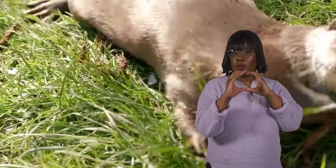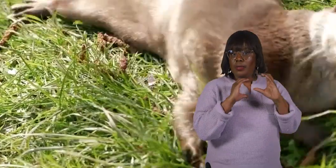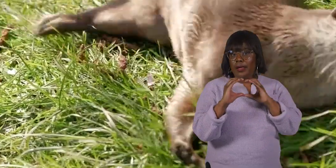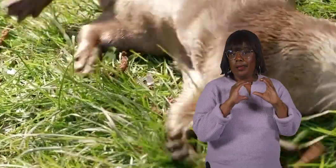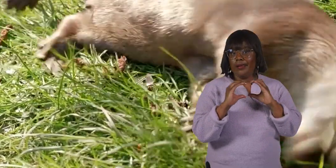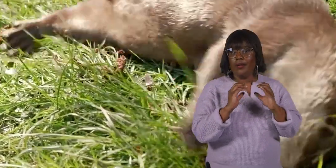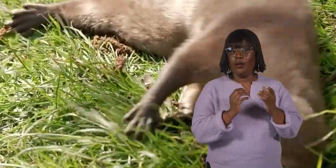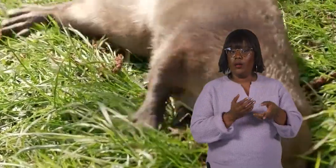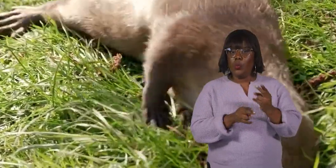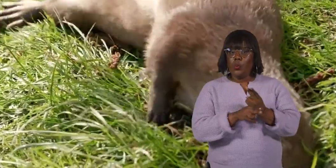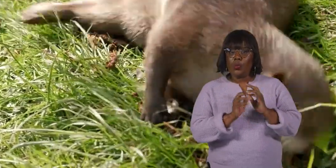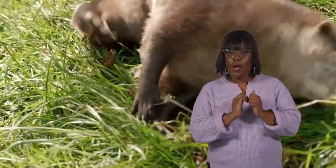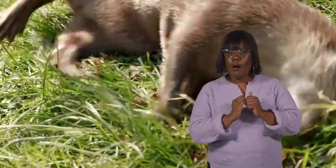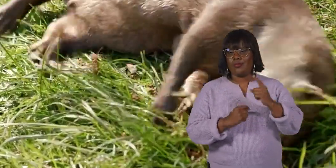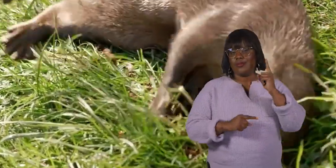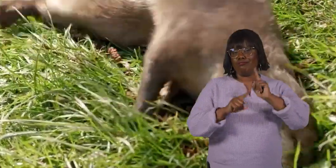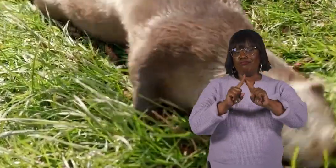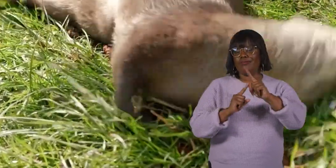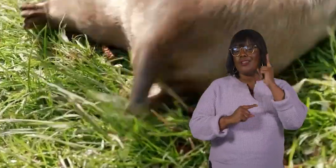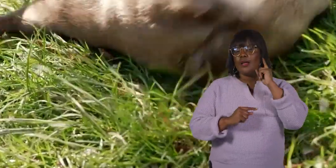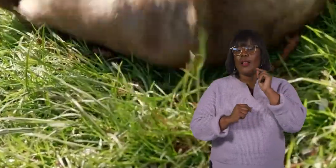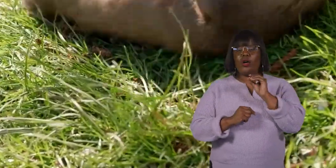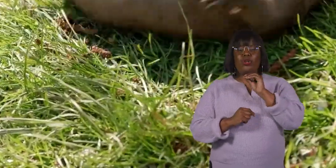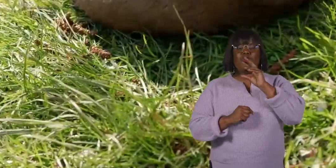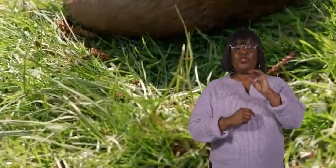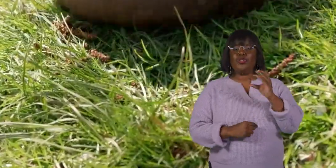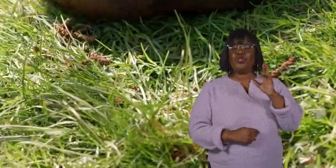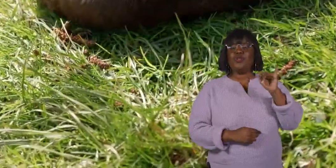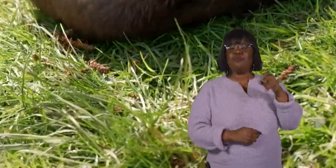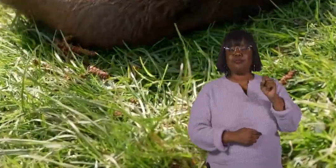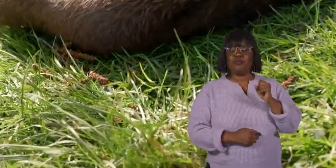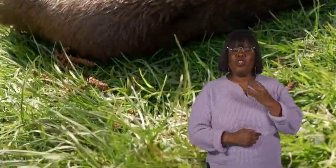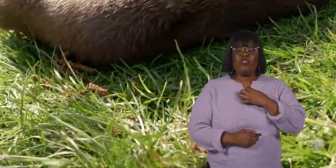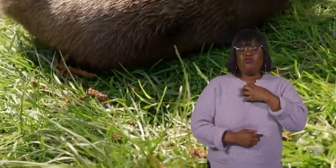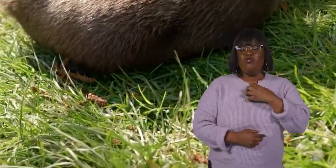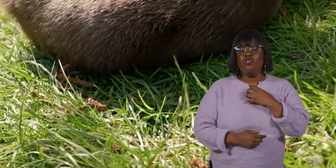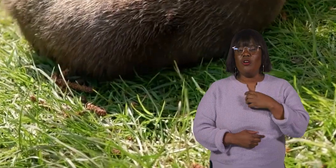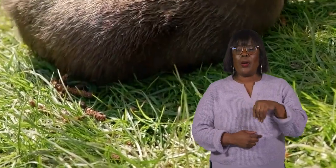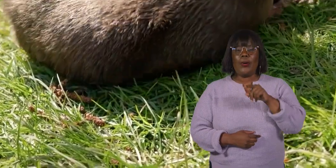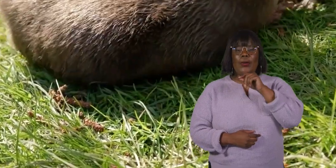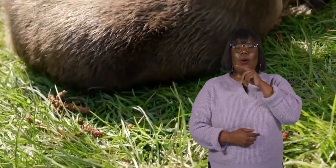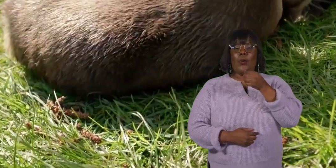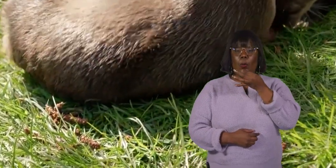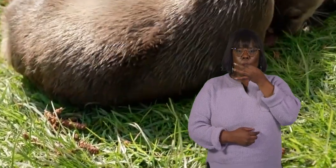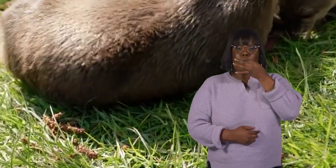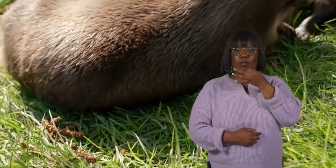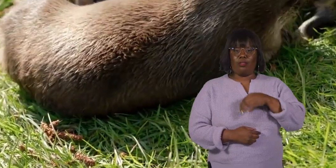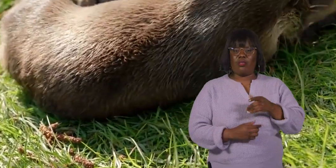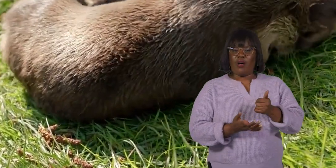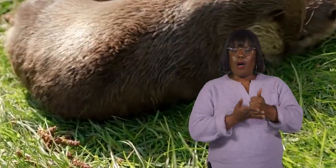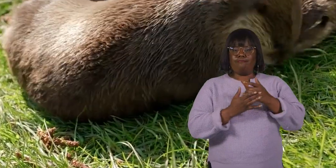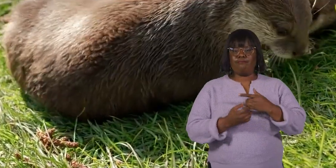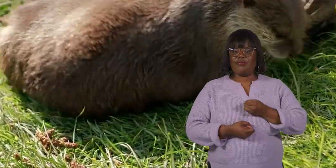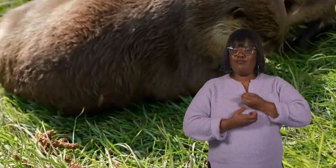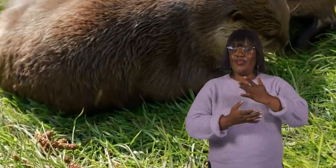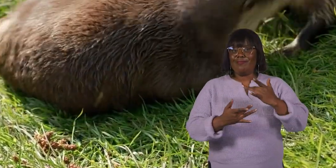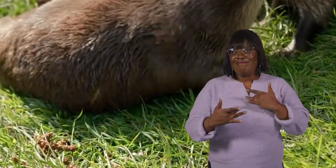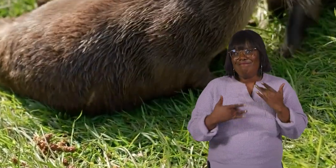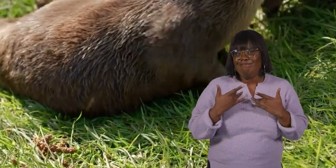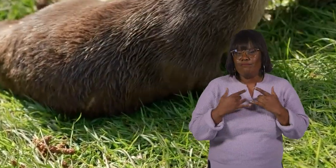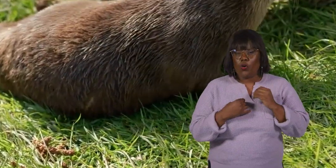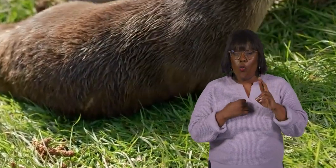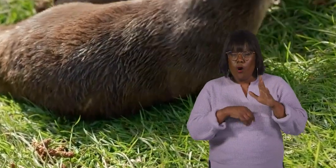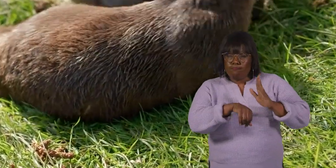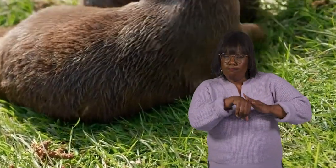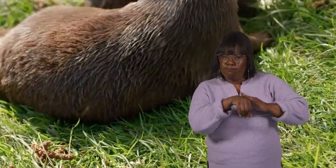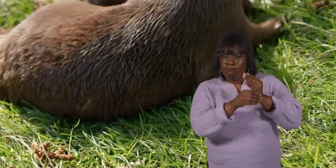communicate using different sounds, such as chirps, growls, and whistles, to express excitement